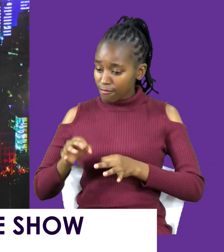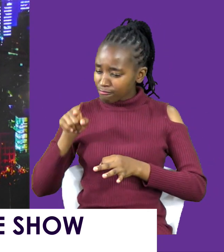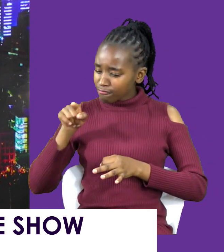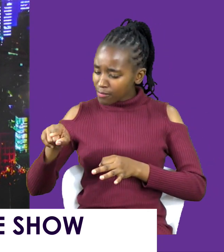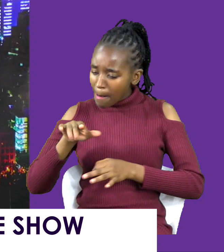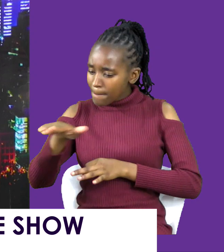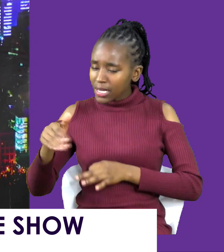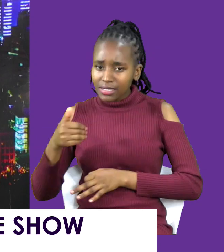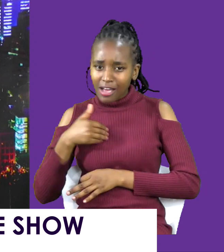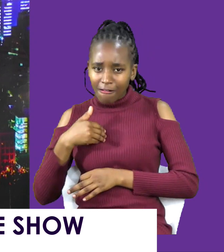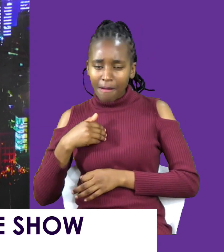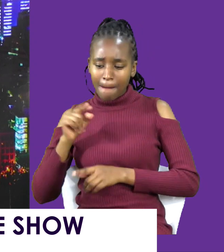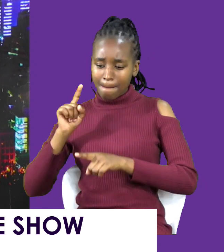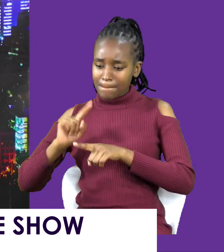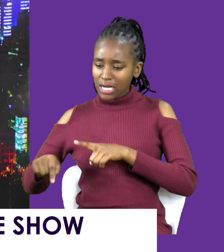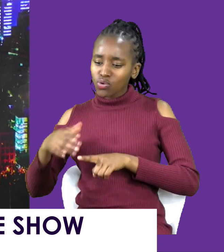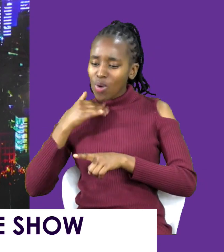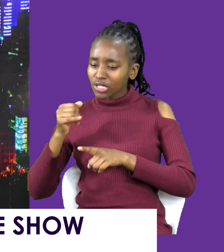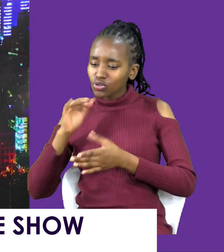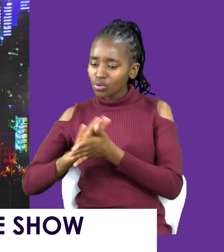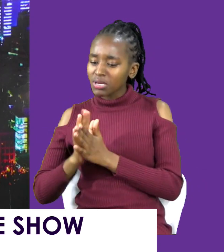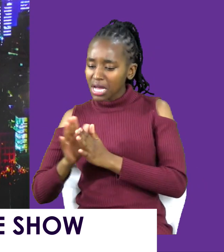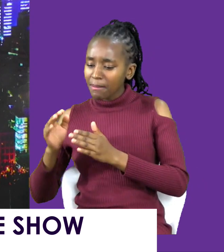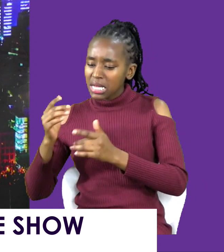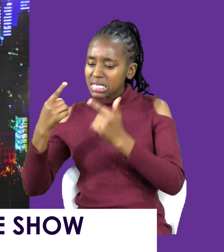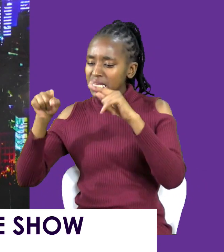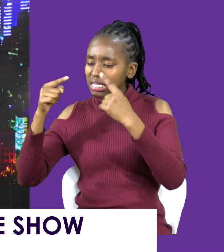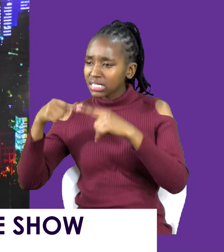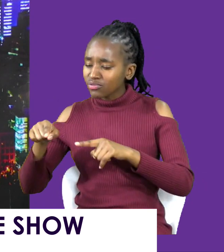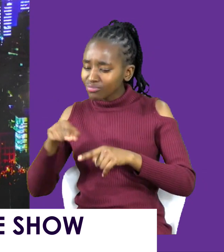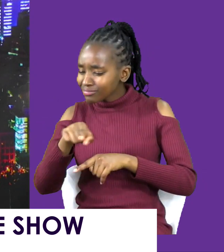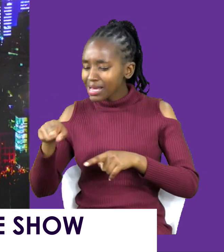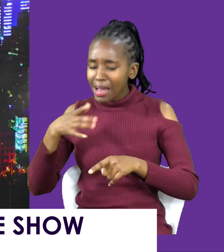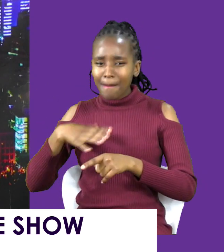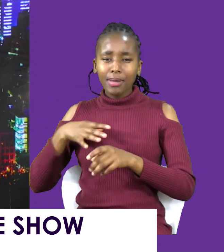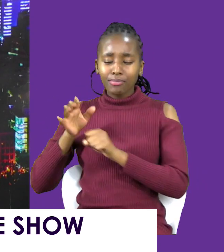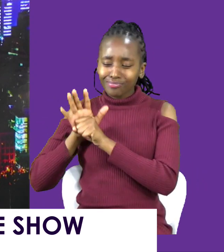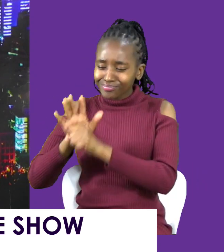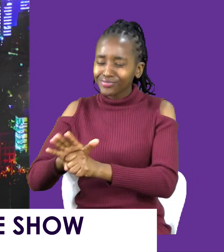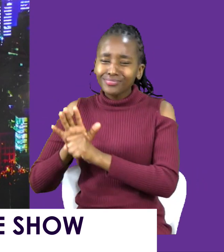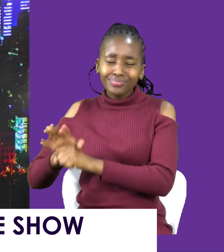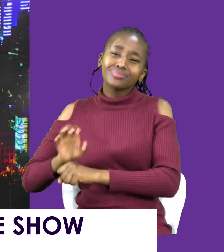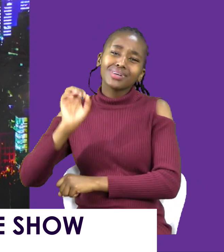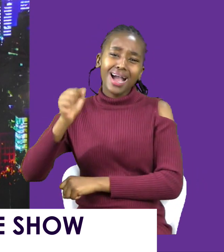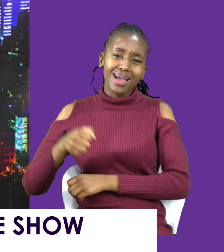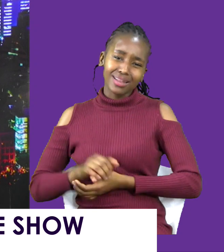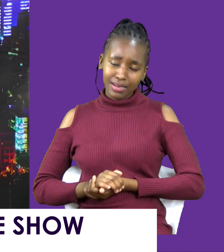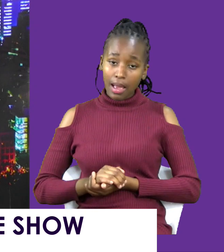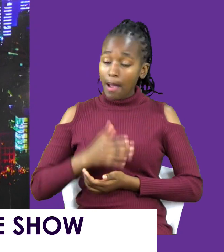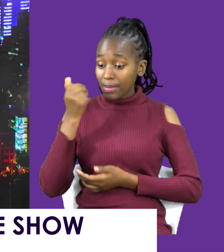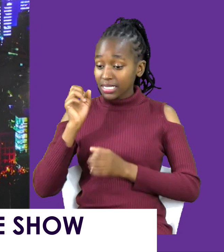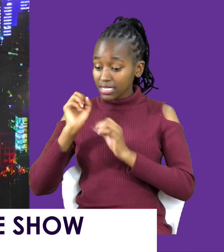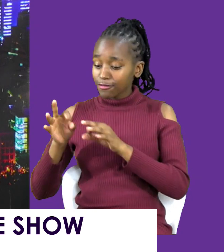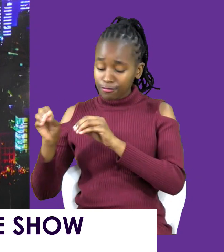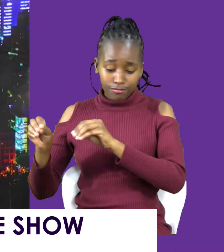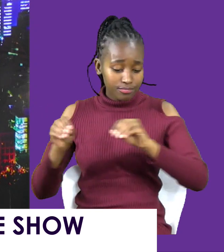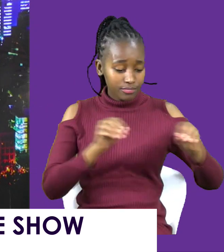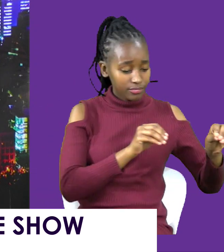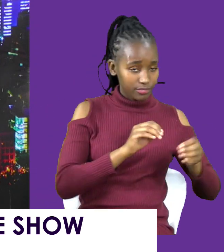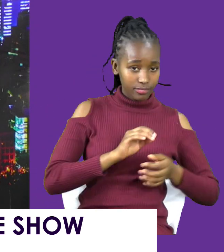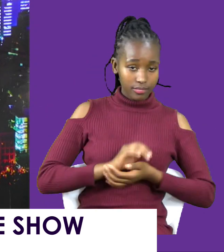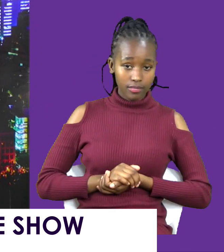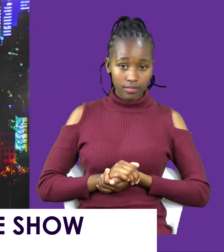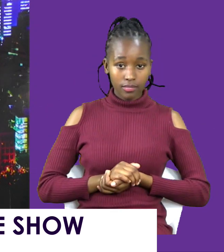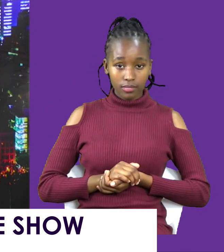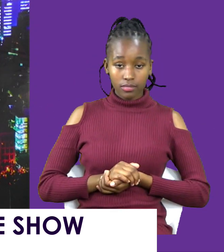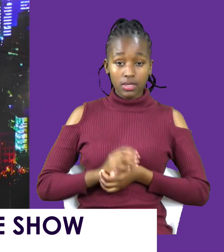be pulled down. It is a crab mentality. When you put crabs together in a certain container, you don't need to cover it. They